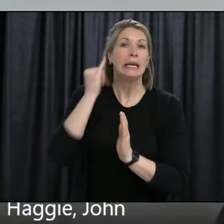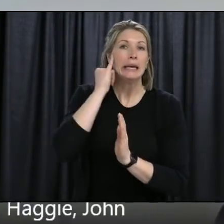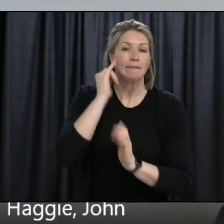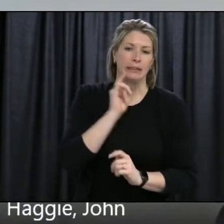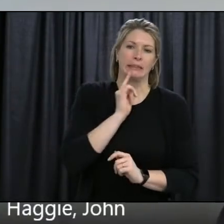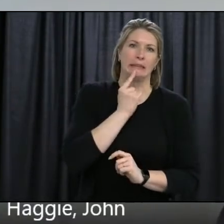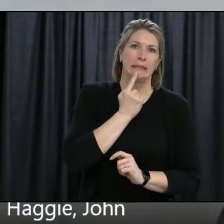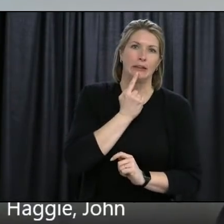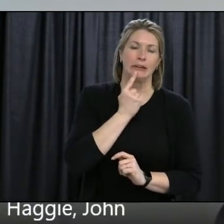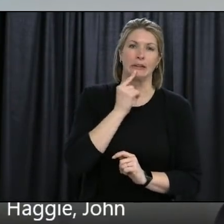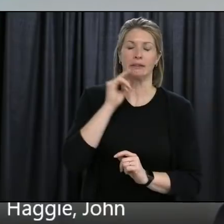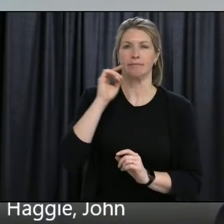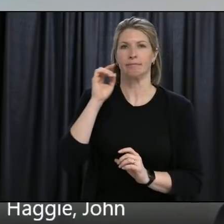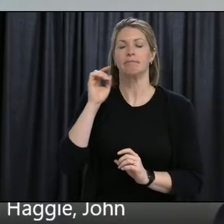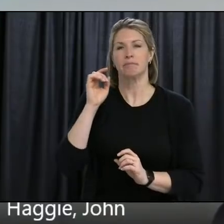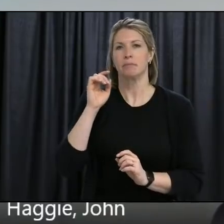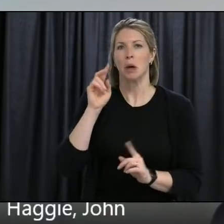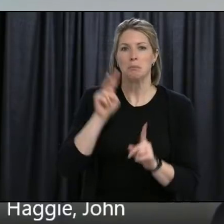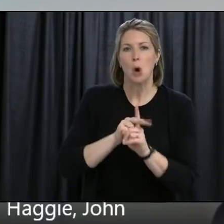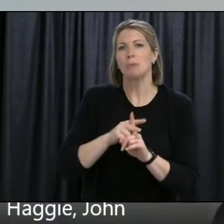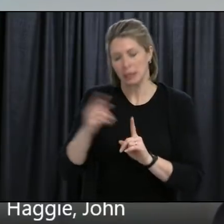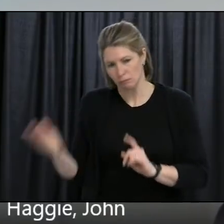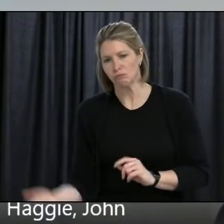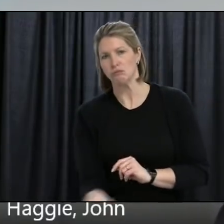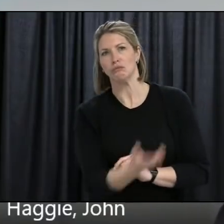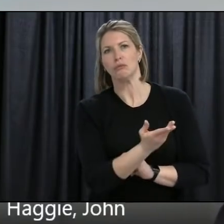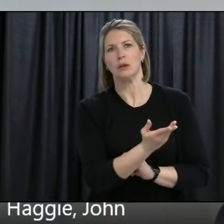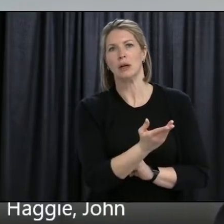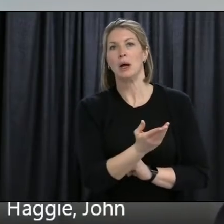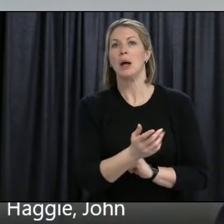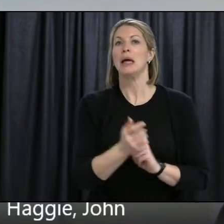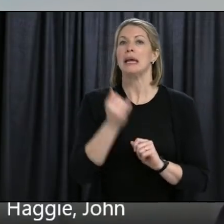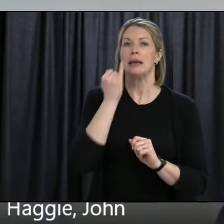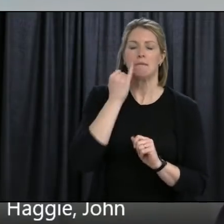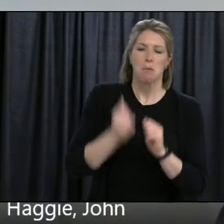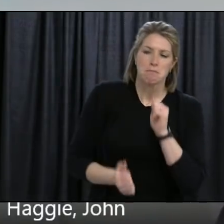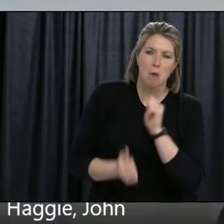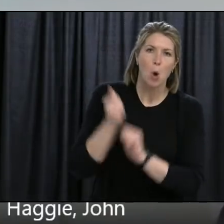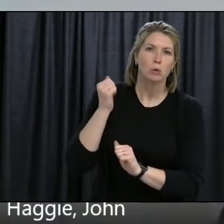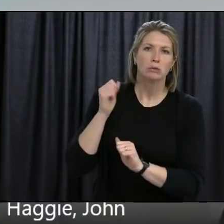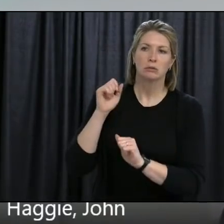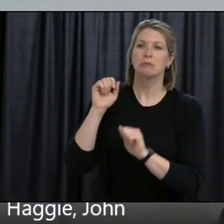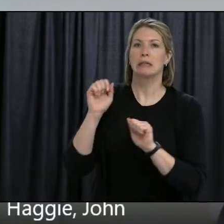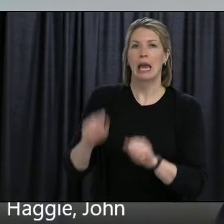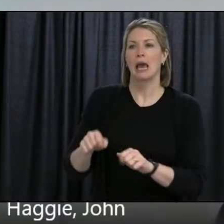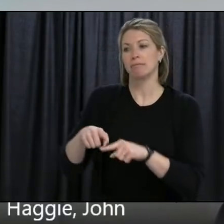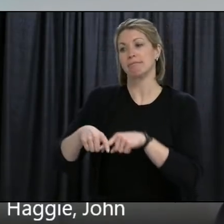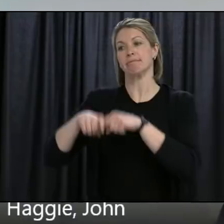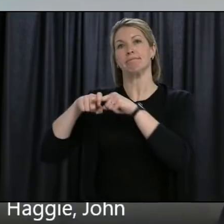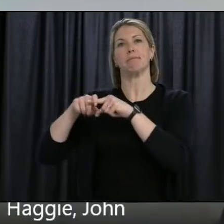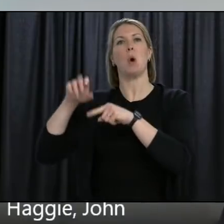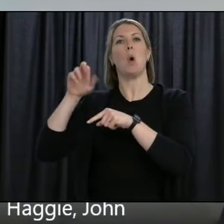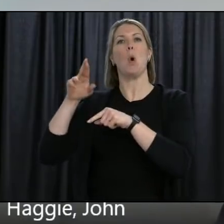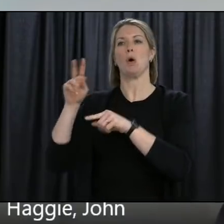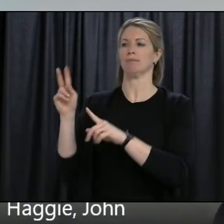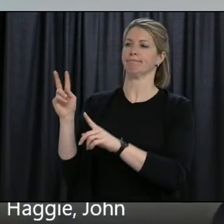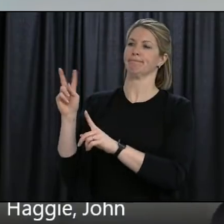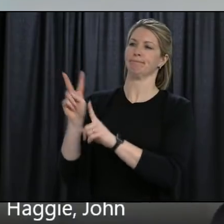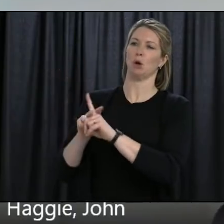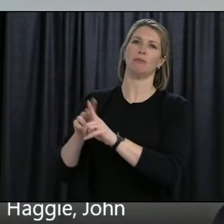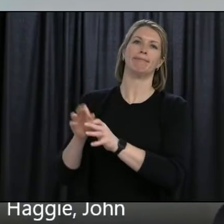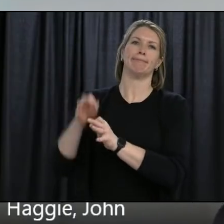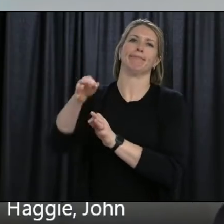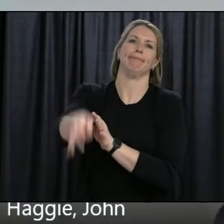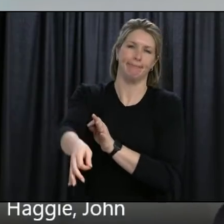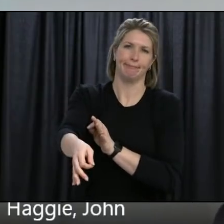and make arrangements for them to be seen, but to postpone or reschedule those people for whom they